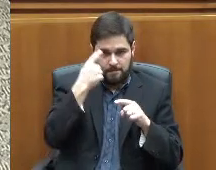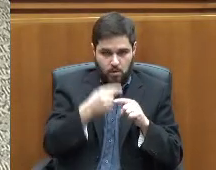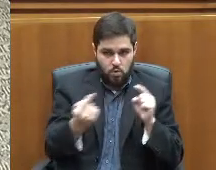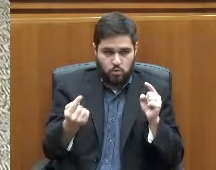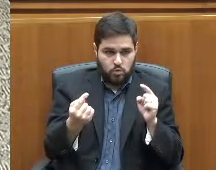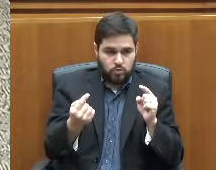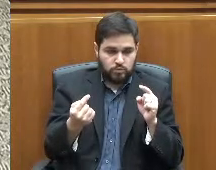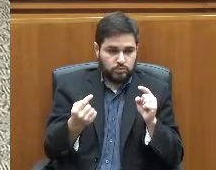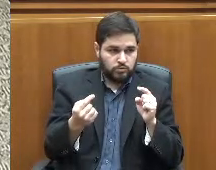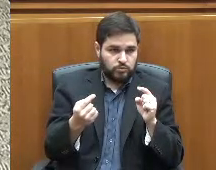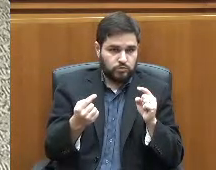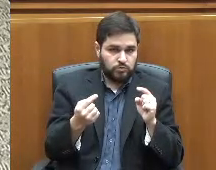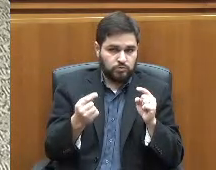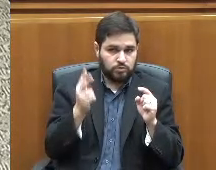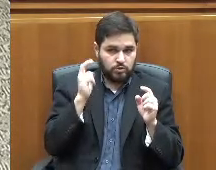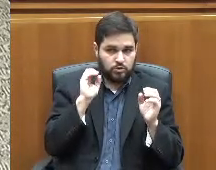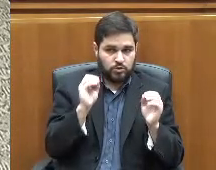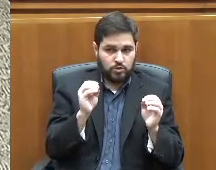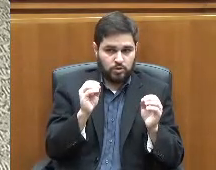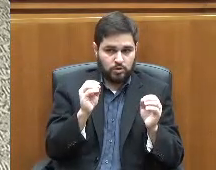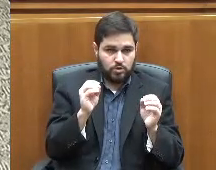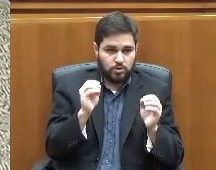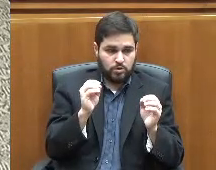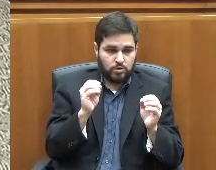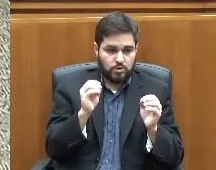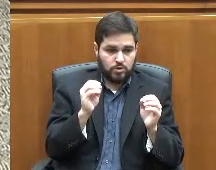opposed? Any opposition? Hearing none?